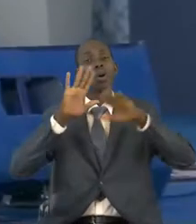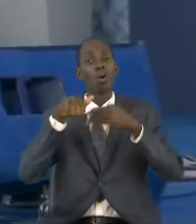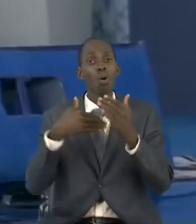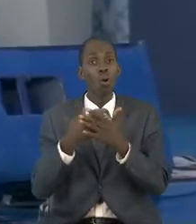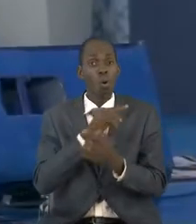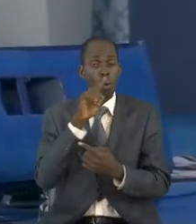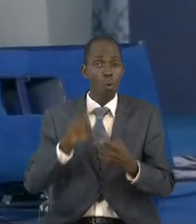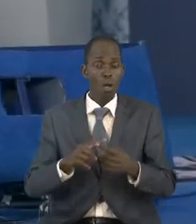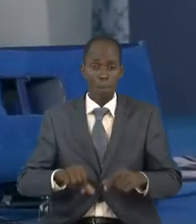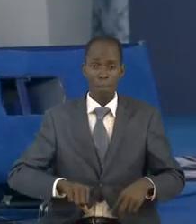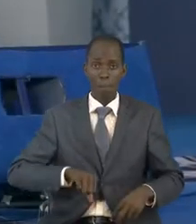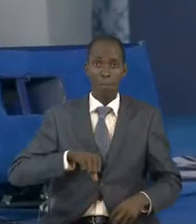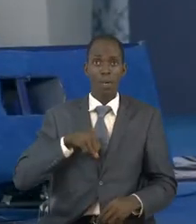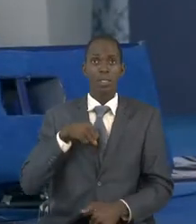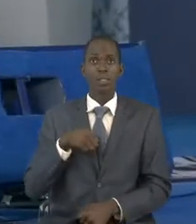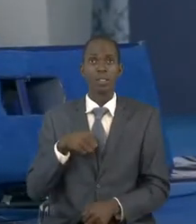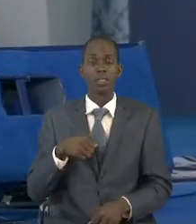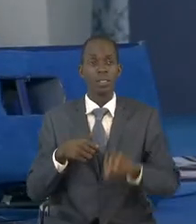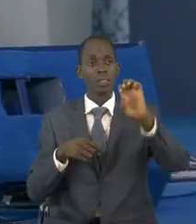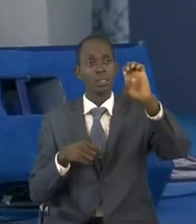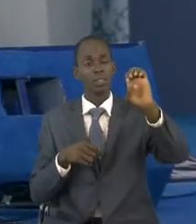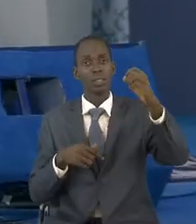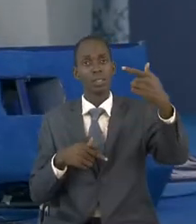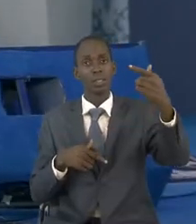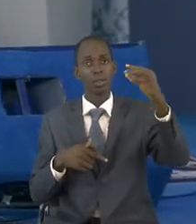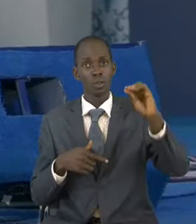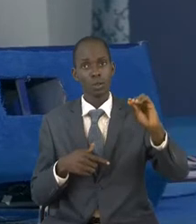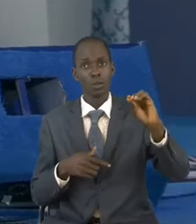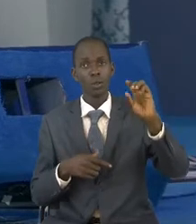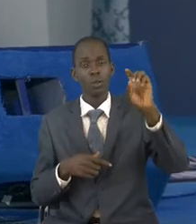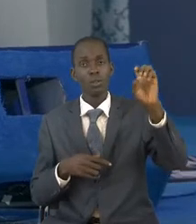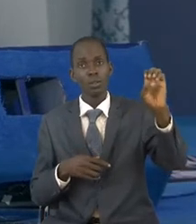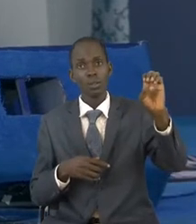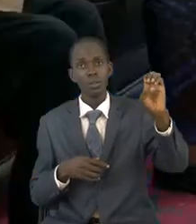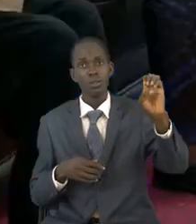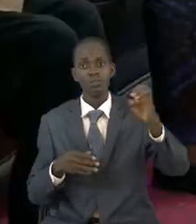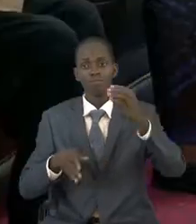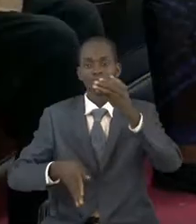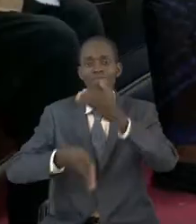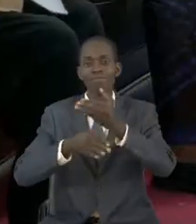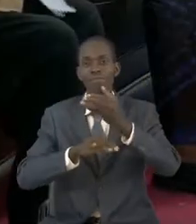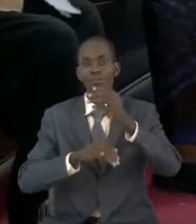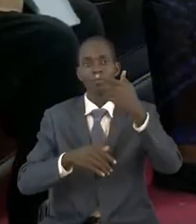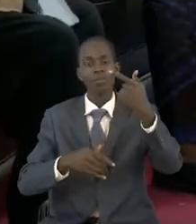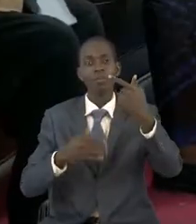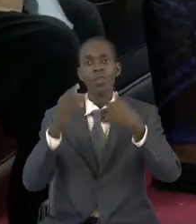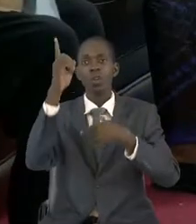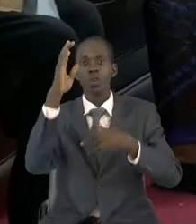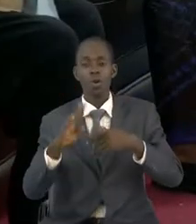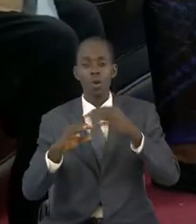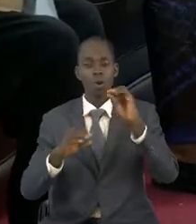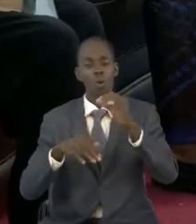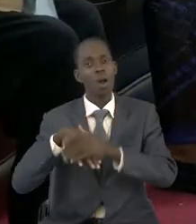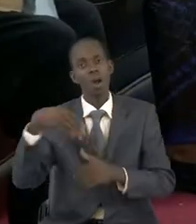ego, E-G-O, edging God out. That's ego. When you edge